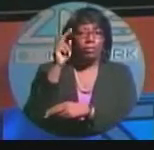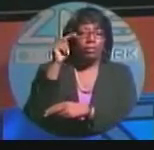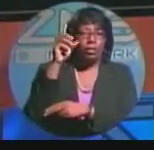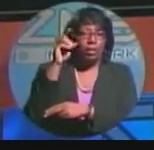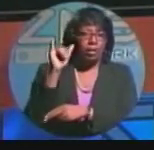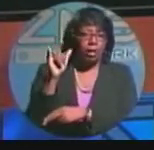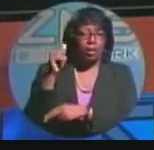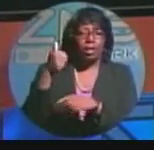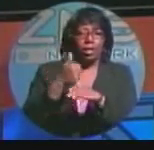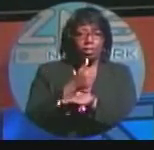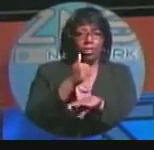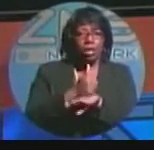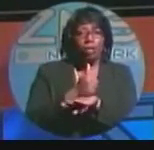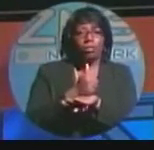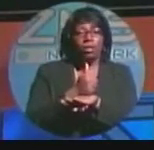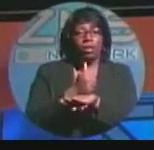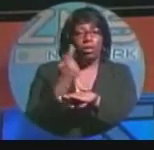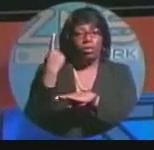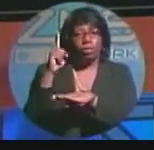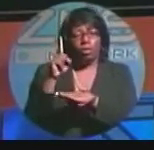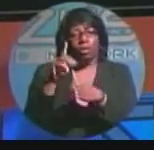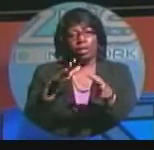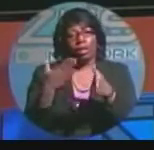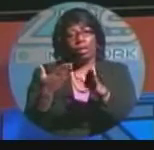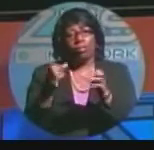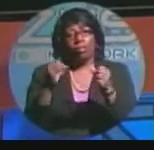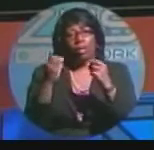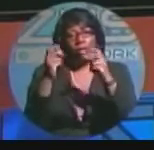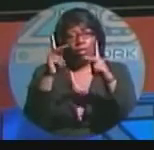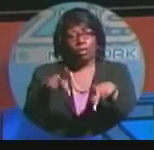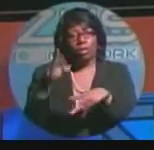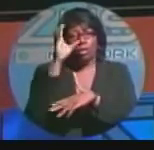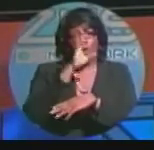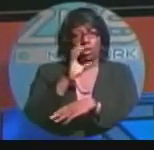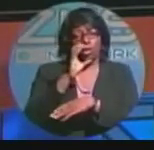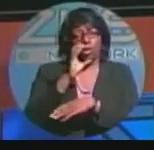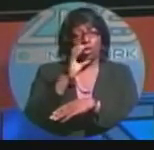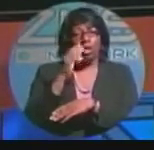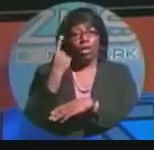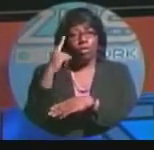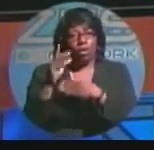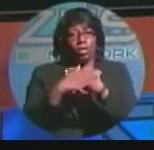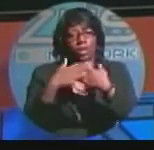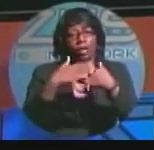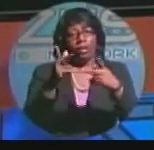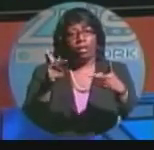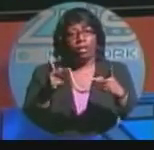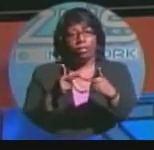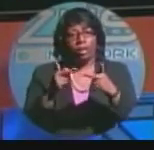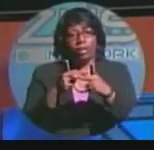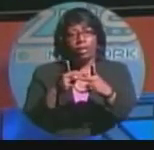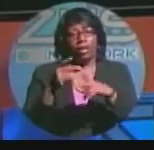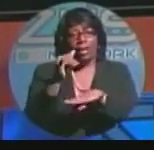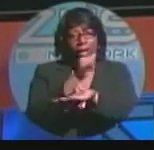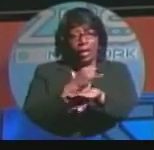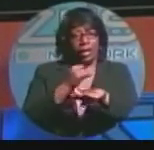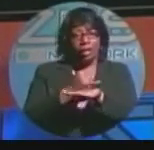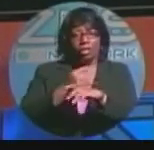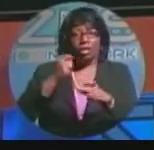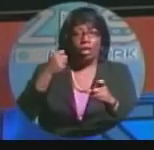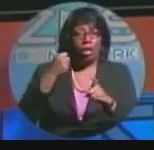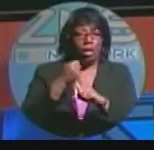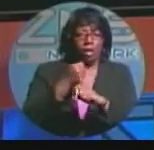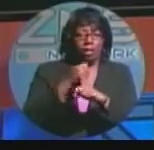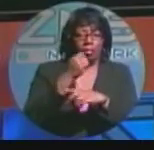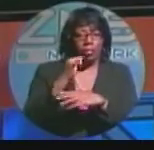this time on Grand Bahama, where scores of residents are in search of shelter. The island took a pounding from the storm with strong